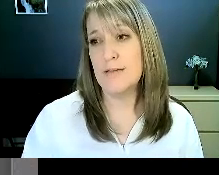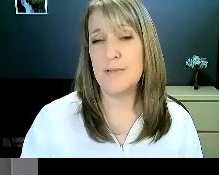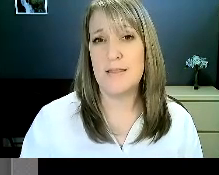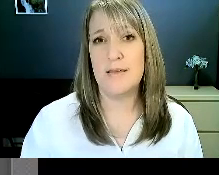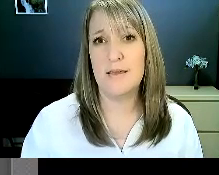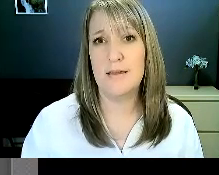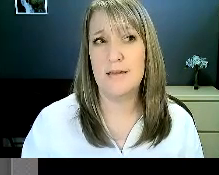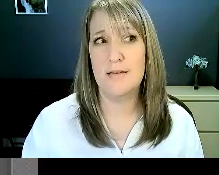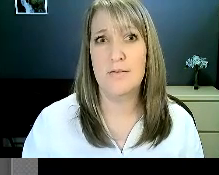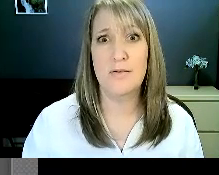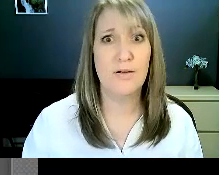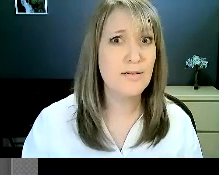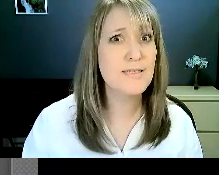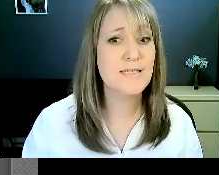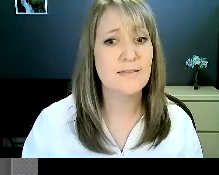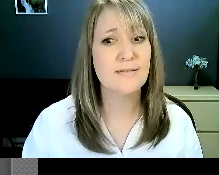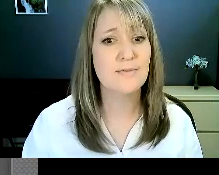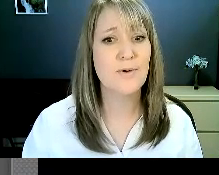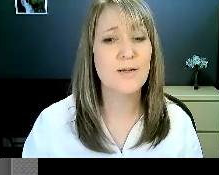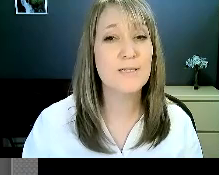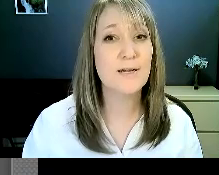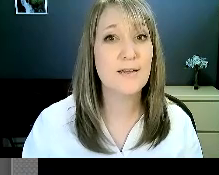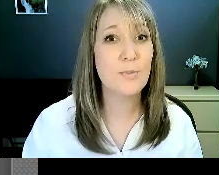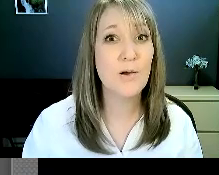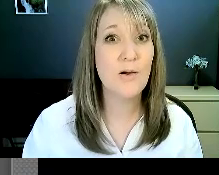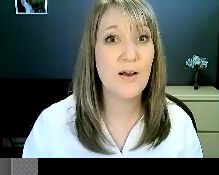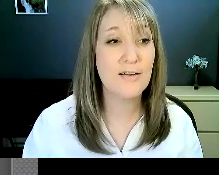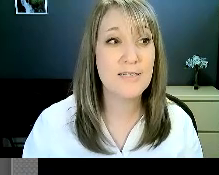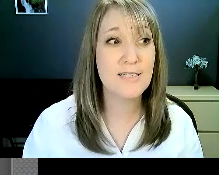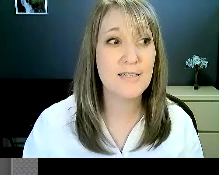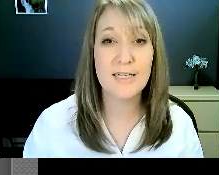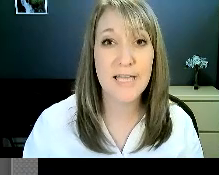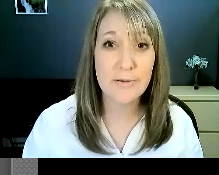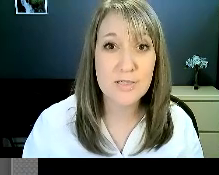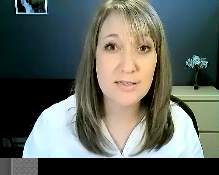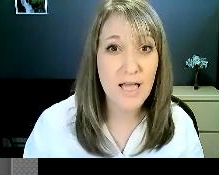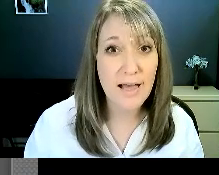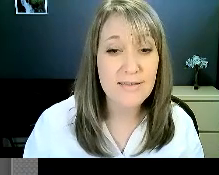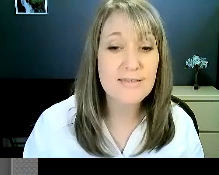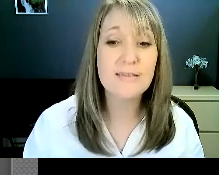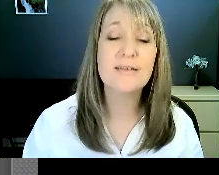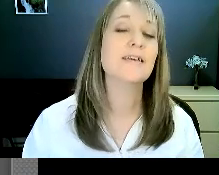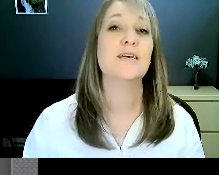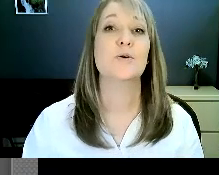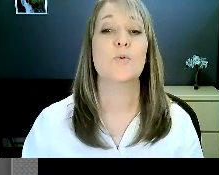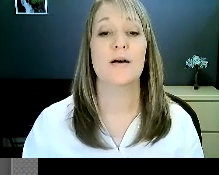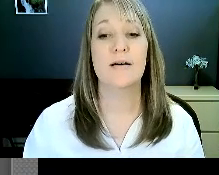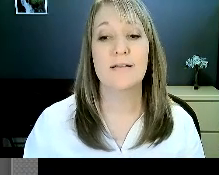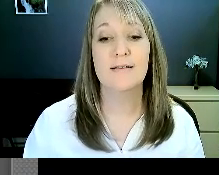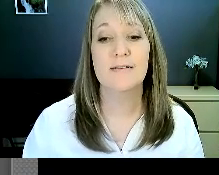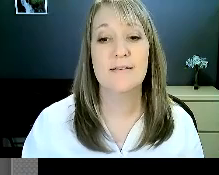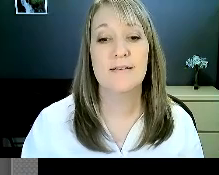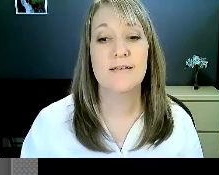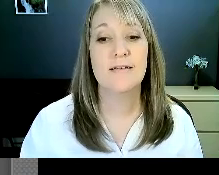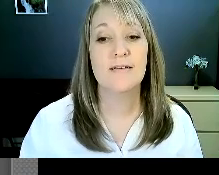So you might be thinking, art? Why are we talking about art in a language class?